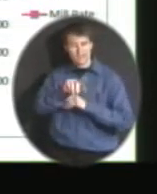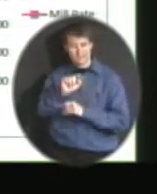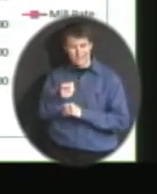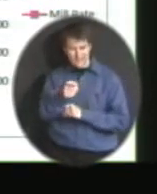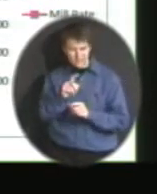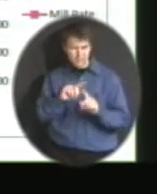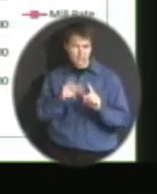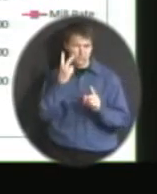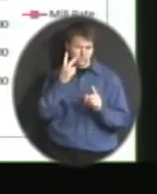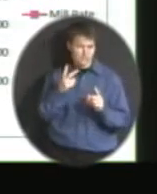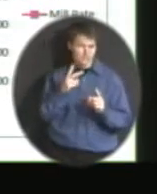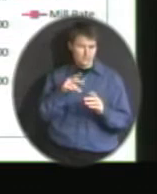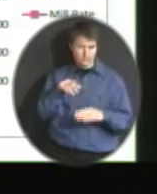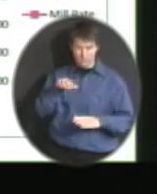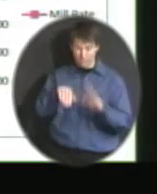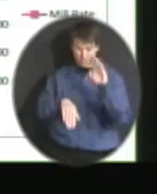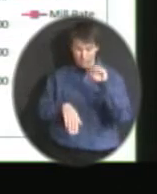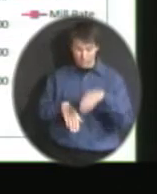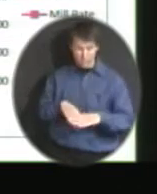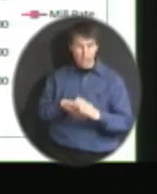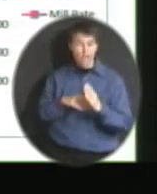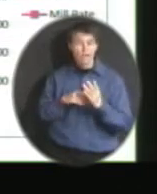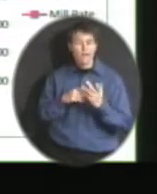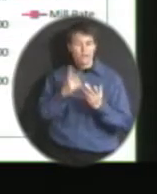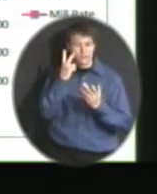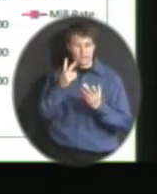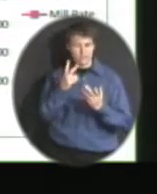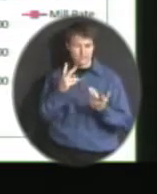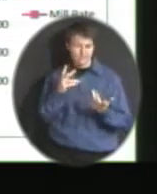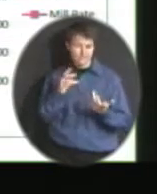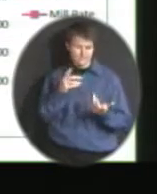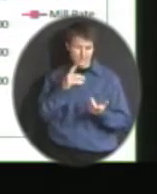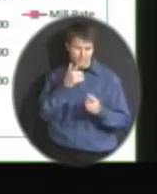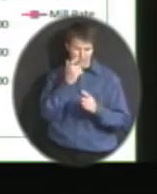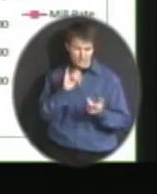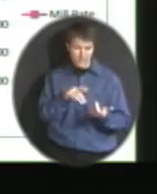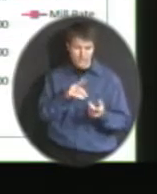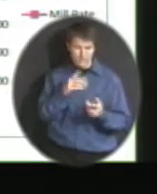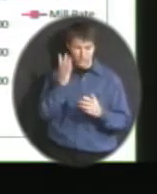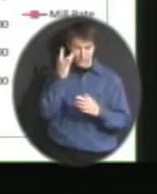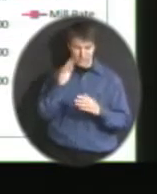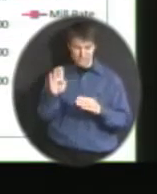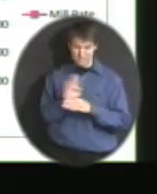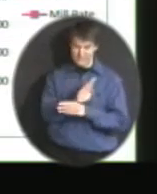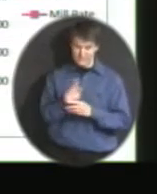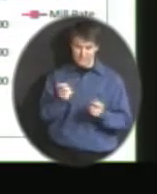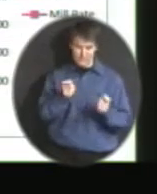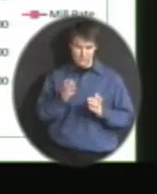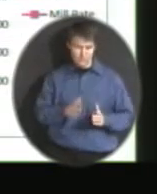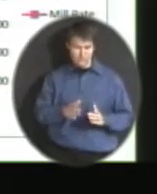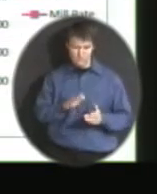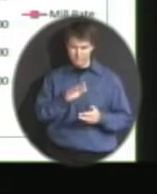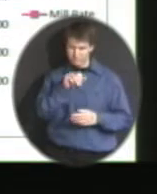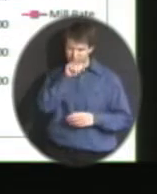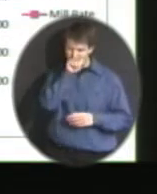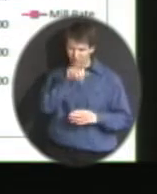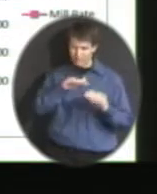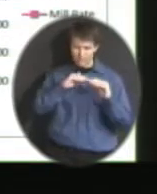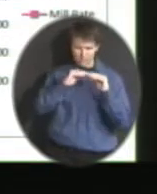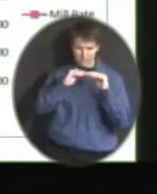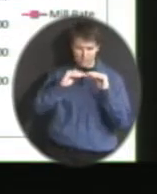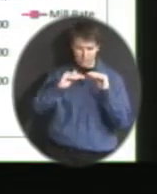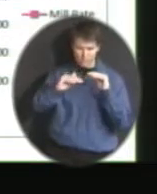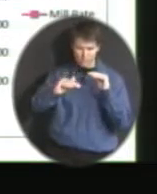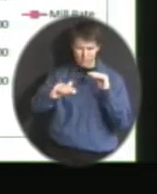those rates going up and down when you see that volatile assessed valuation. That's why business managers love that nice flat line or nice